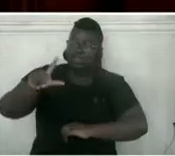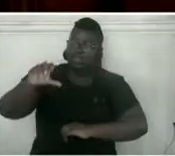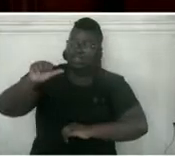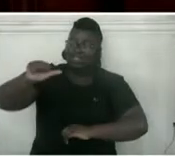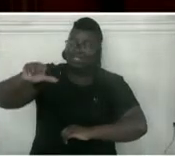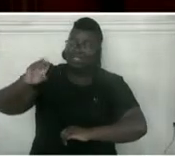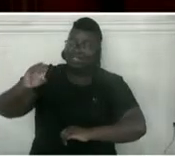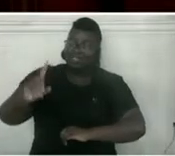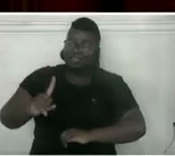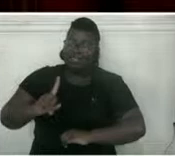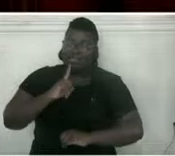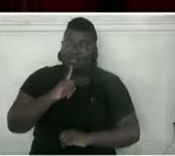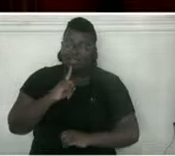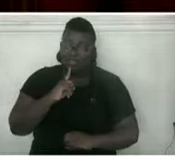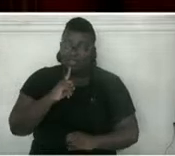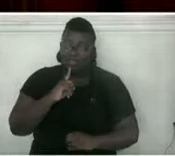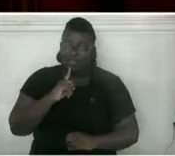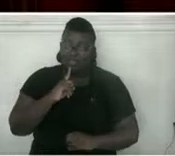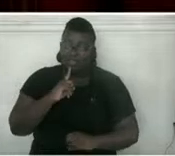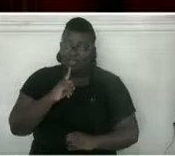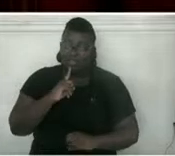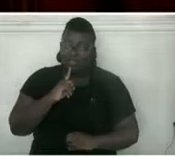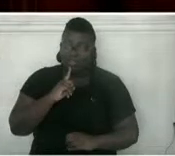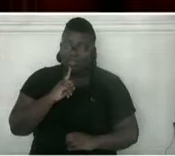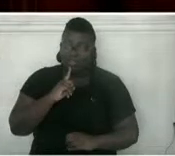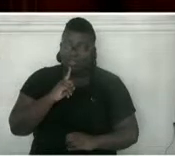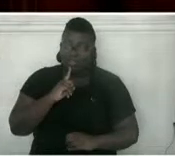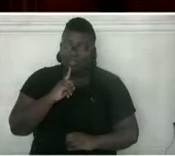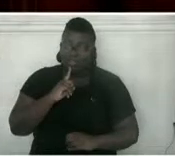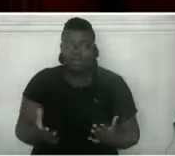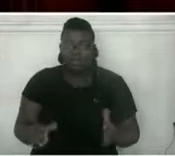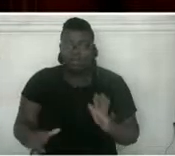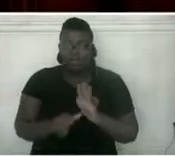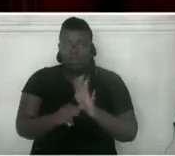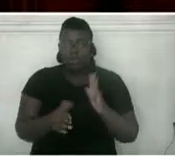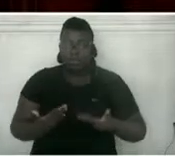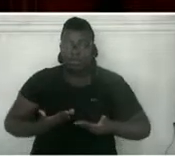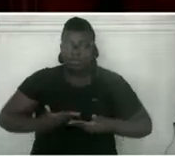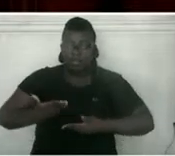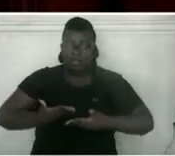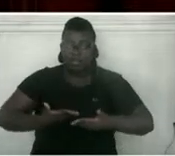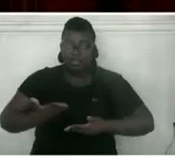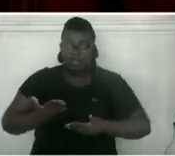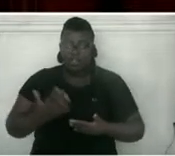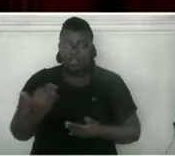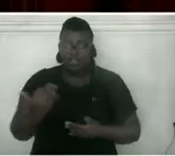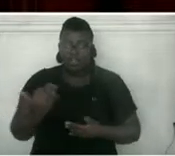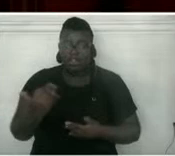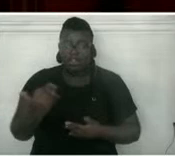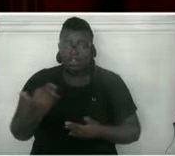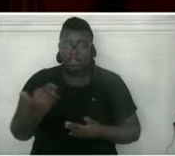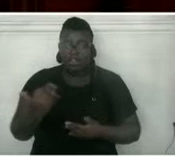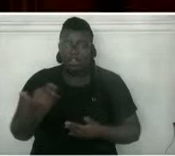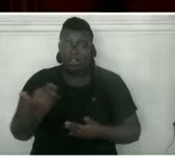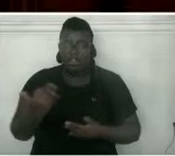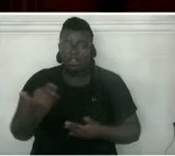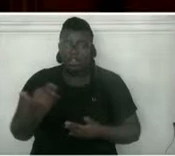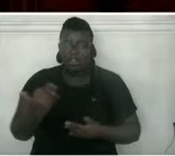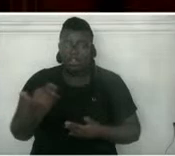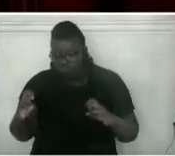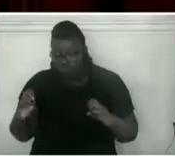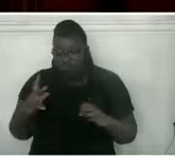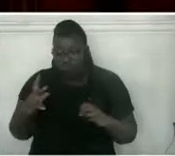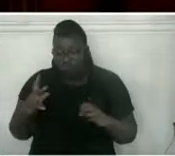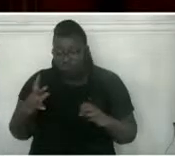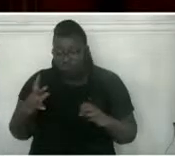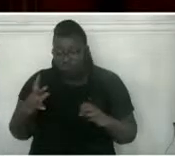new entries were mobilized to provide critical services like screening and monitoring at